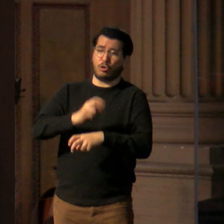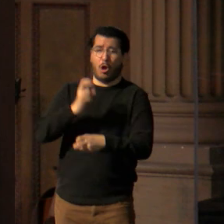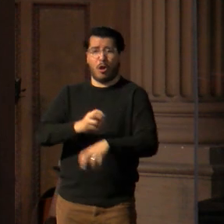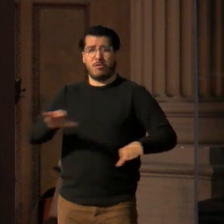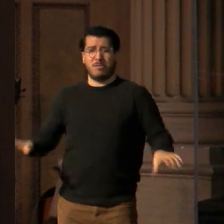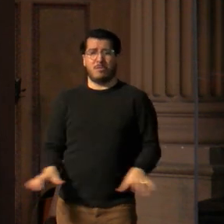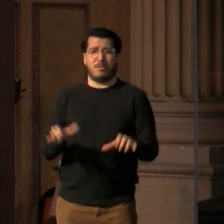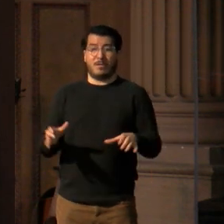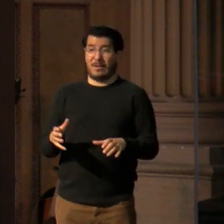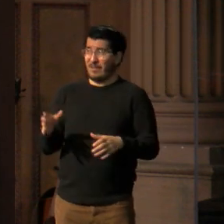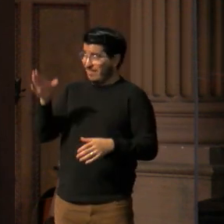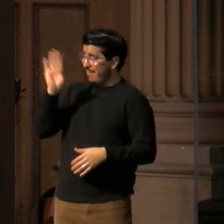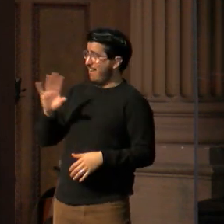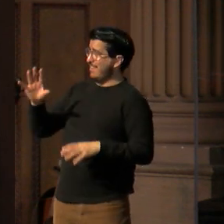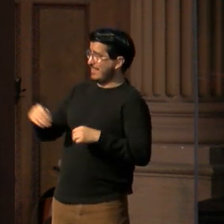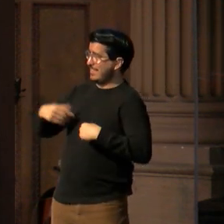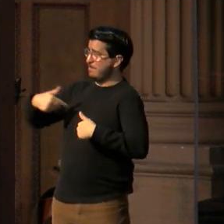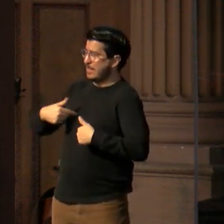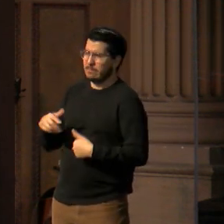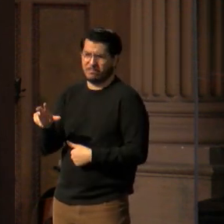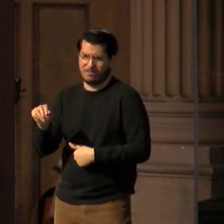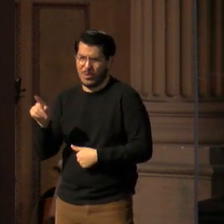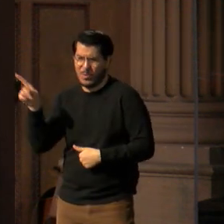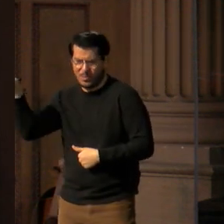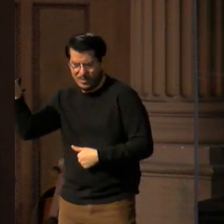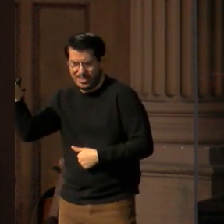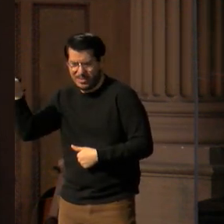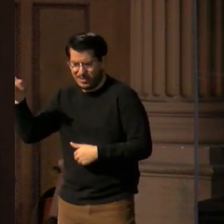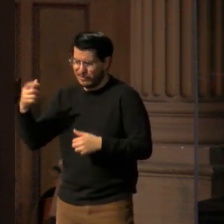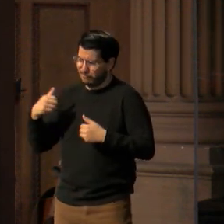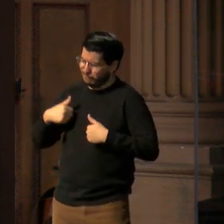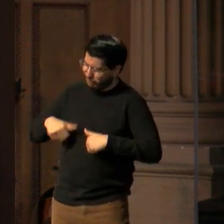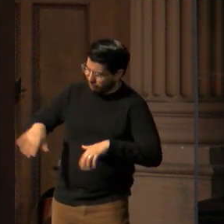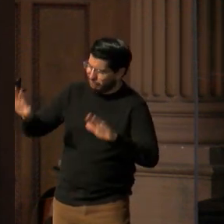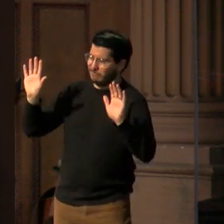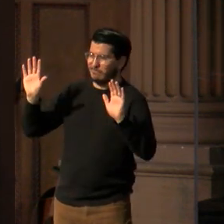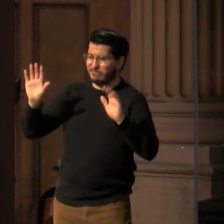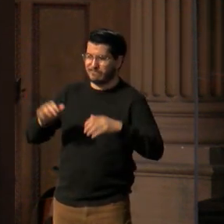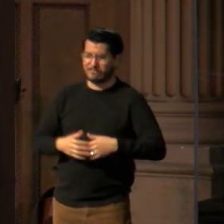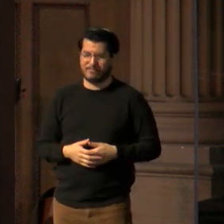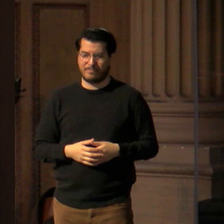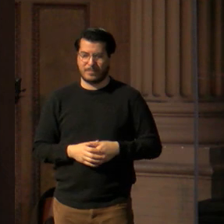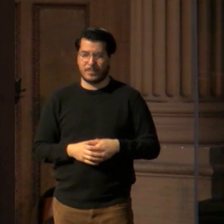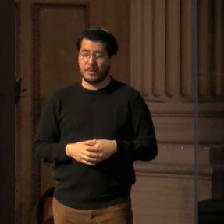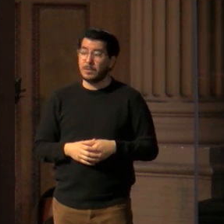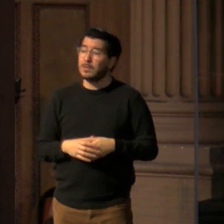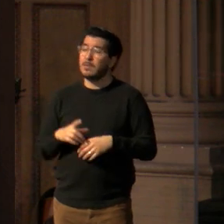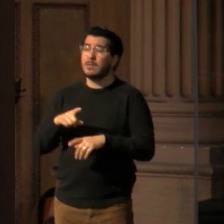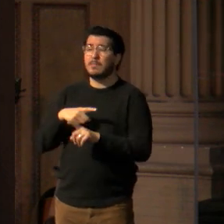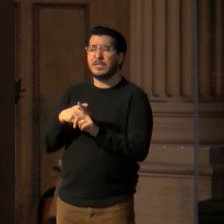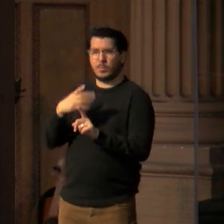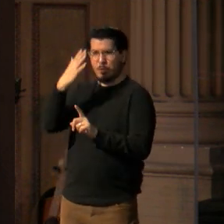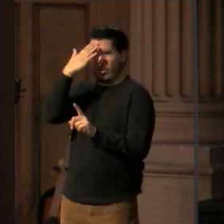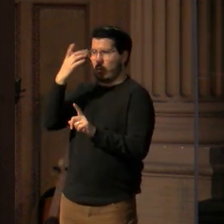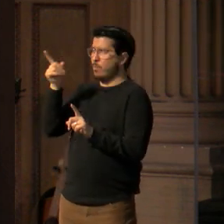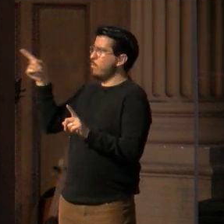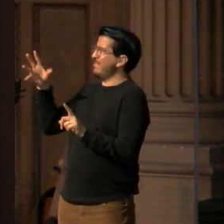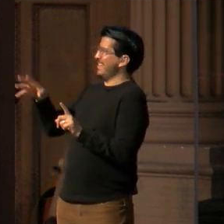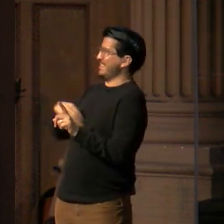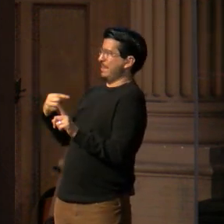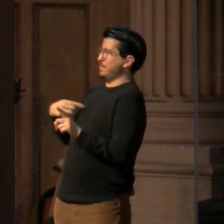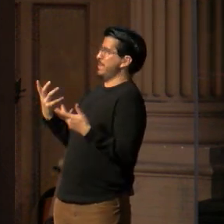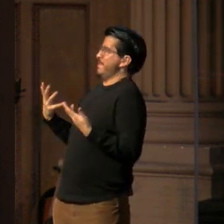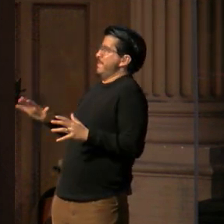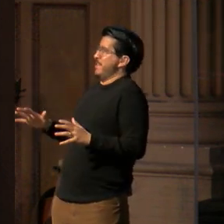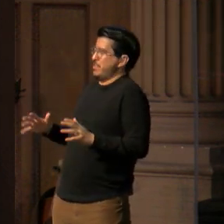We also go to people secure, not needing a specific response from them. Because in